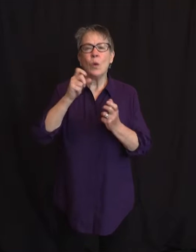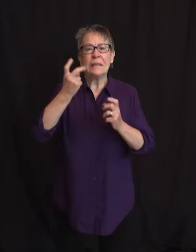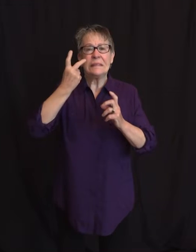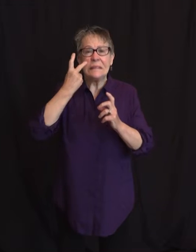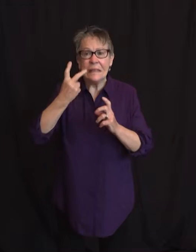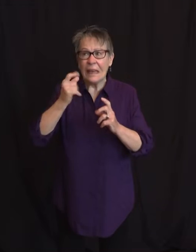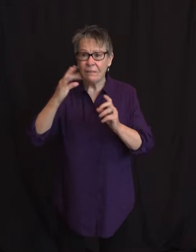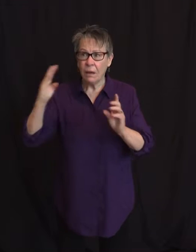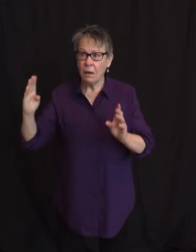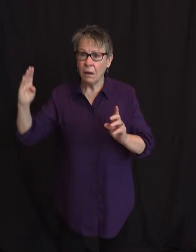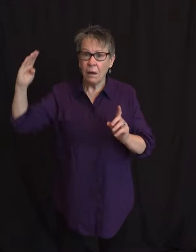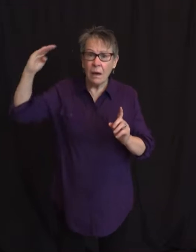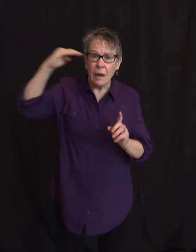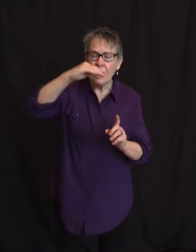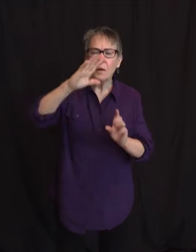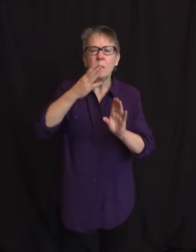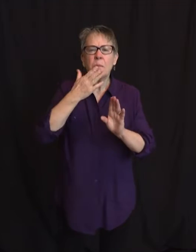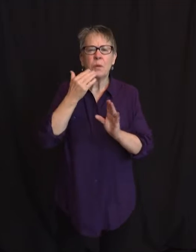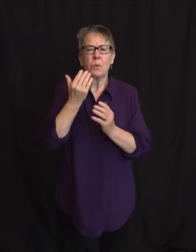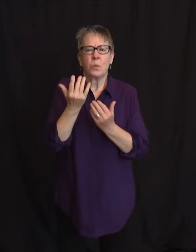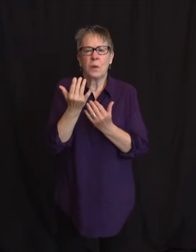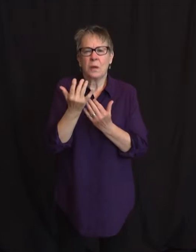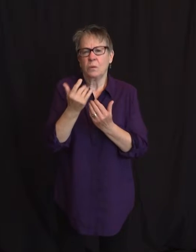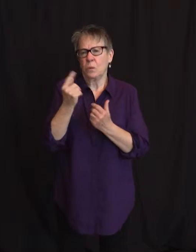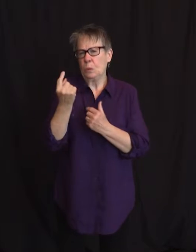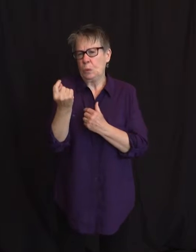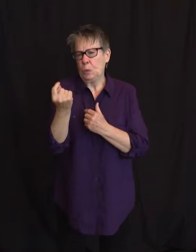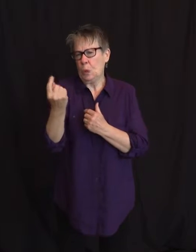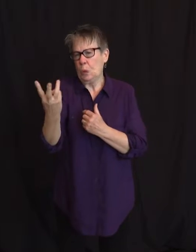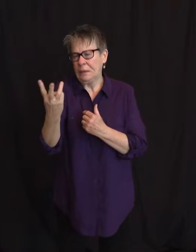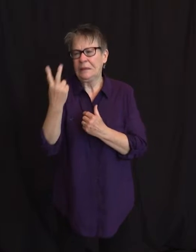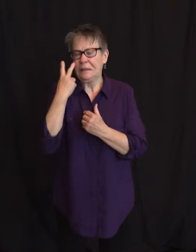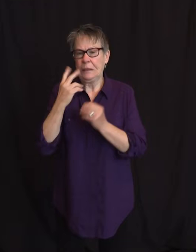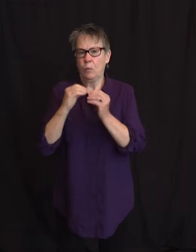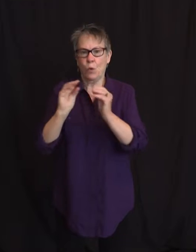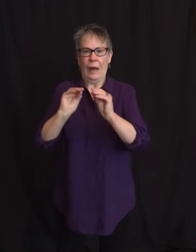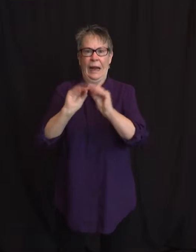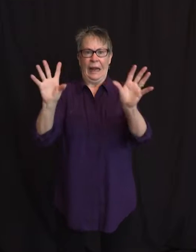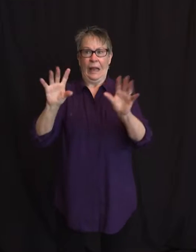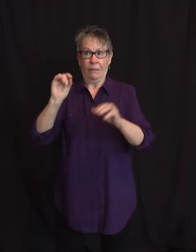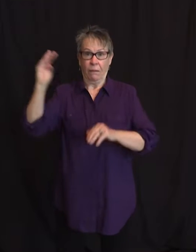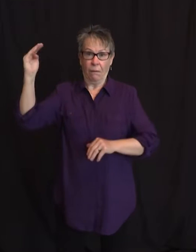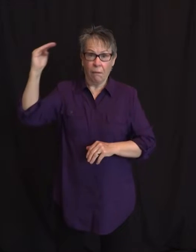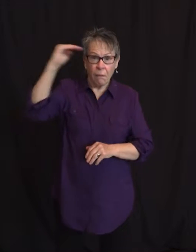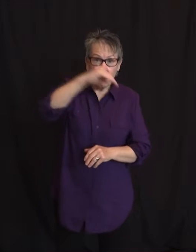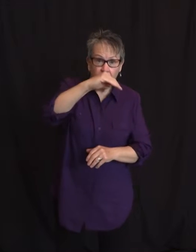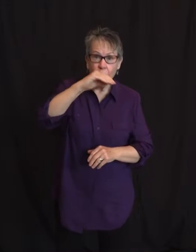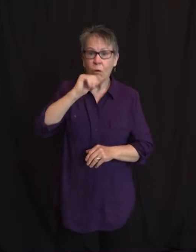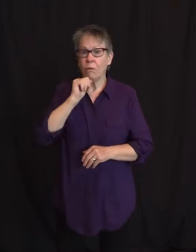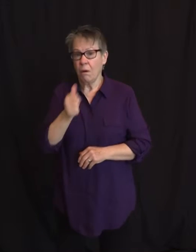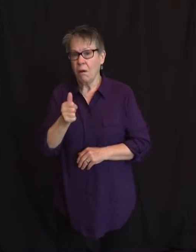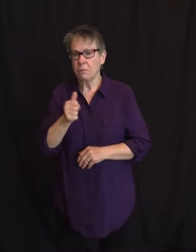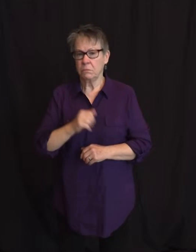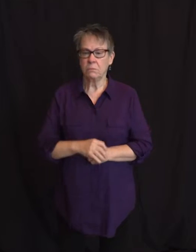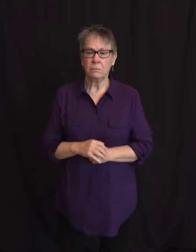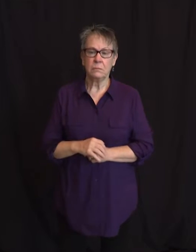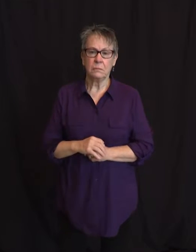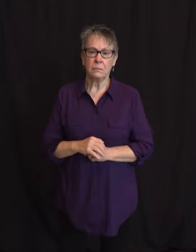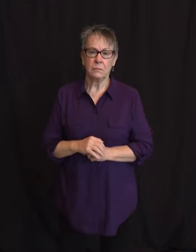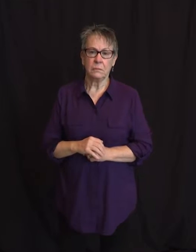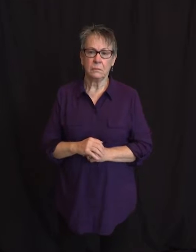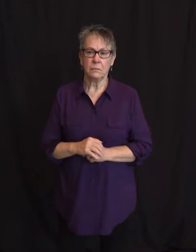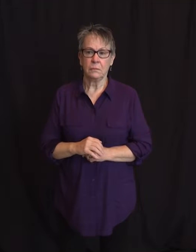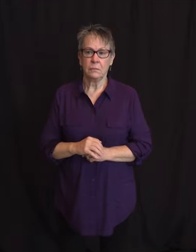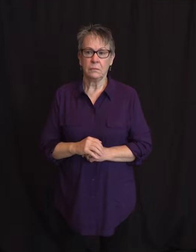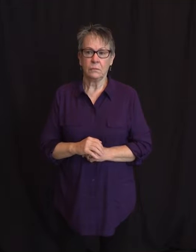Mahan, of new COVID-19 cases, it remains flat. But as we'll discuss in a few minutes, before we can get ourselves on the road to